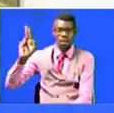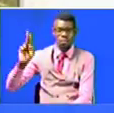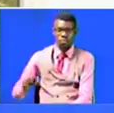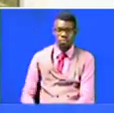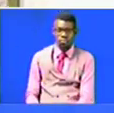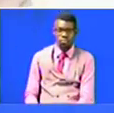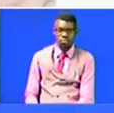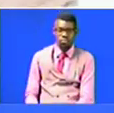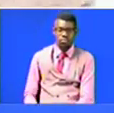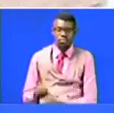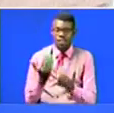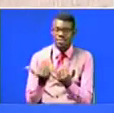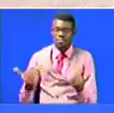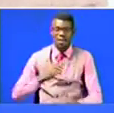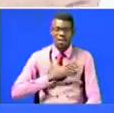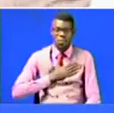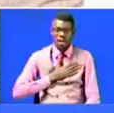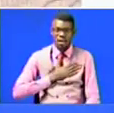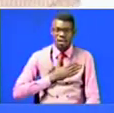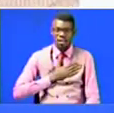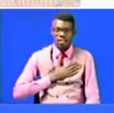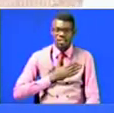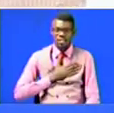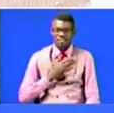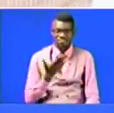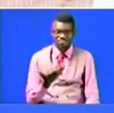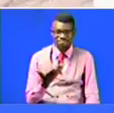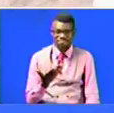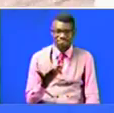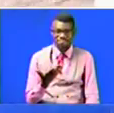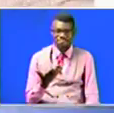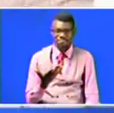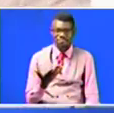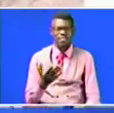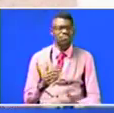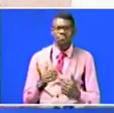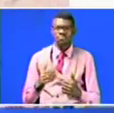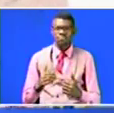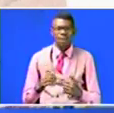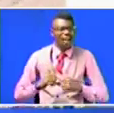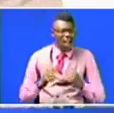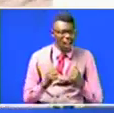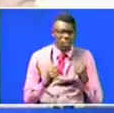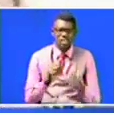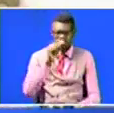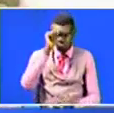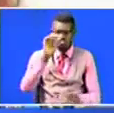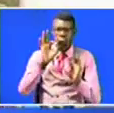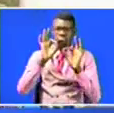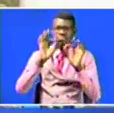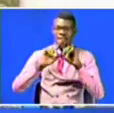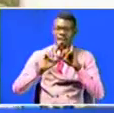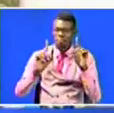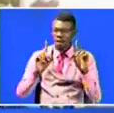That we have our children happy, bright, exuberant in one side, and we have